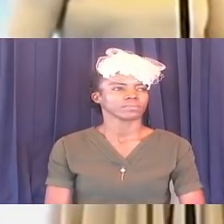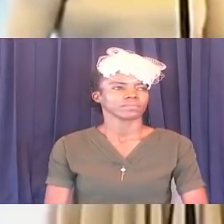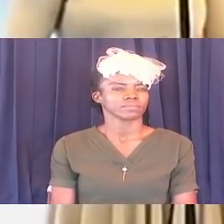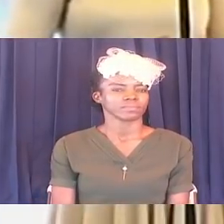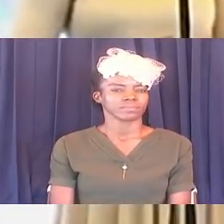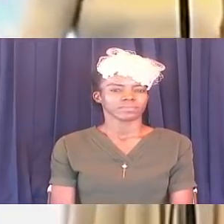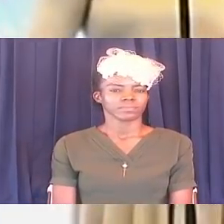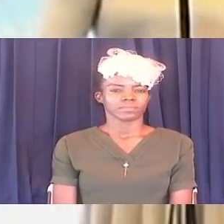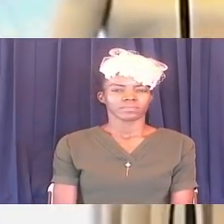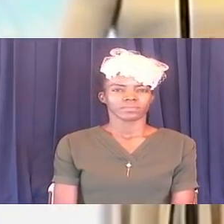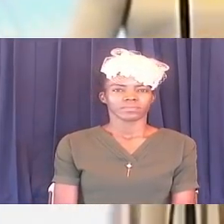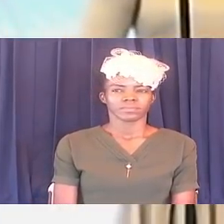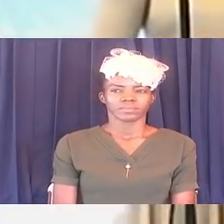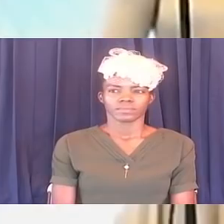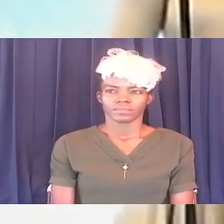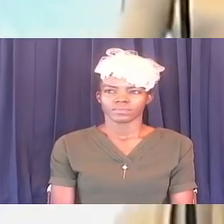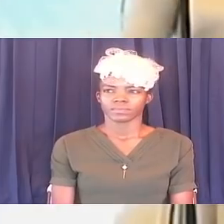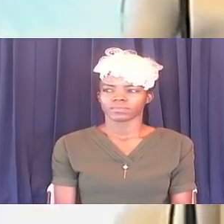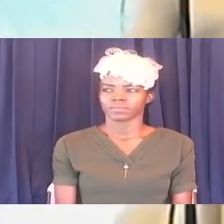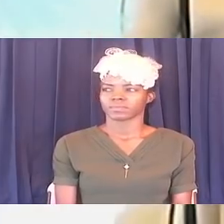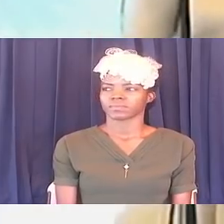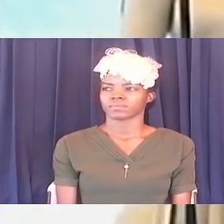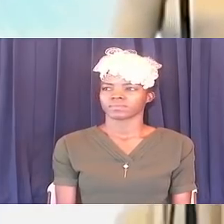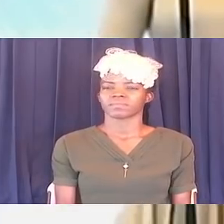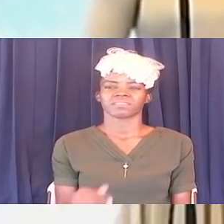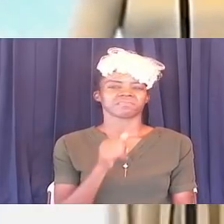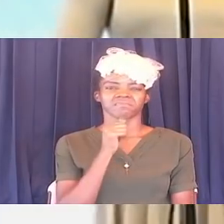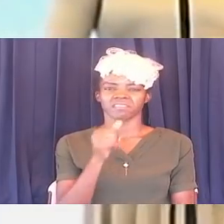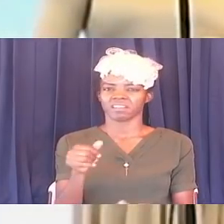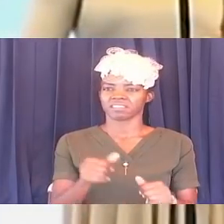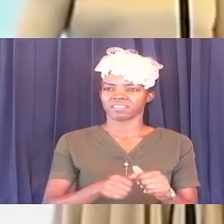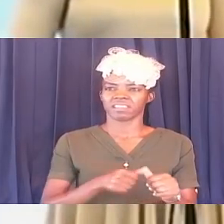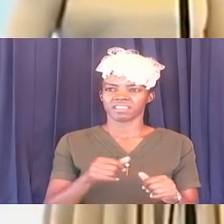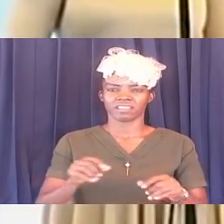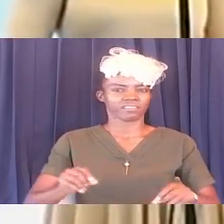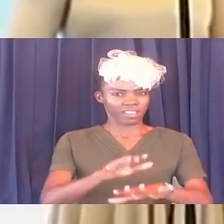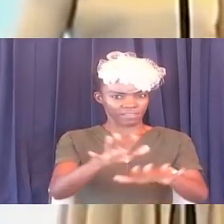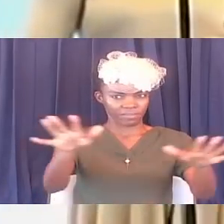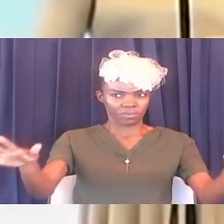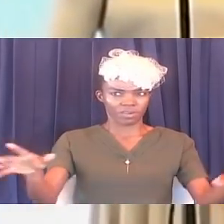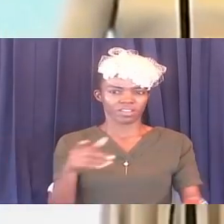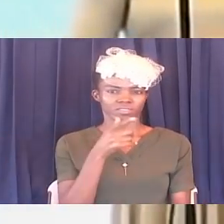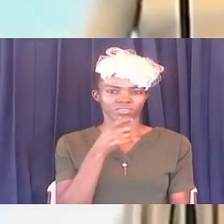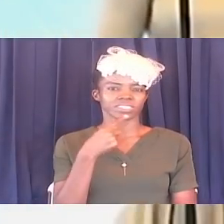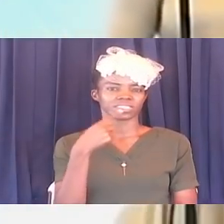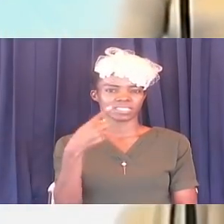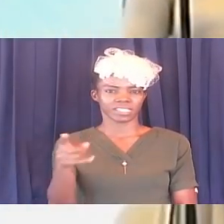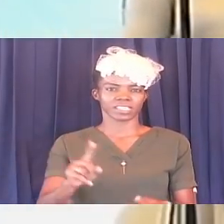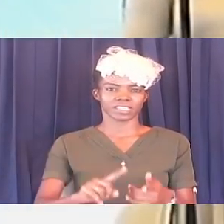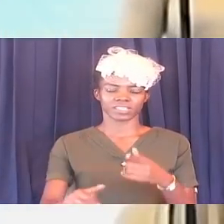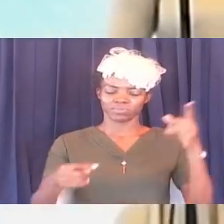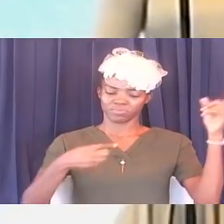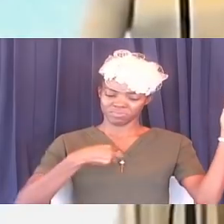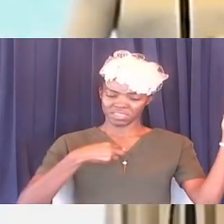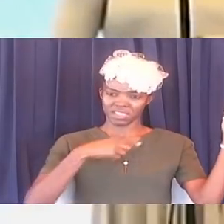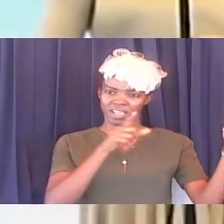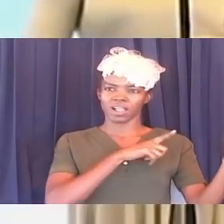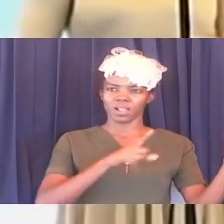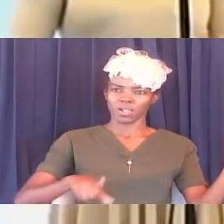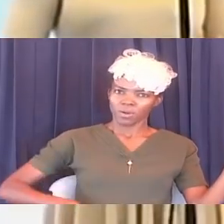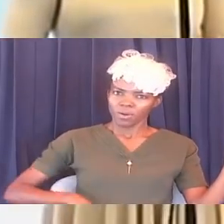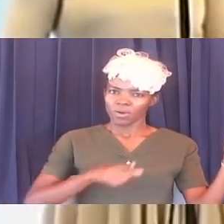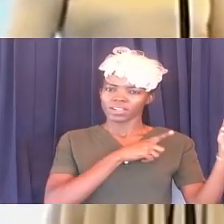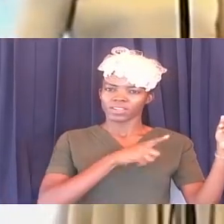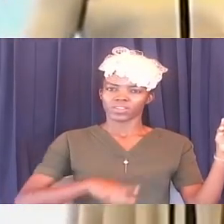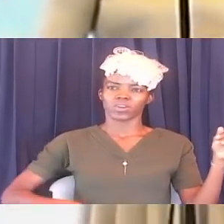21. And it says, "Not everyone that saith unto me, Lord, Lord, shall enter